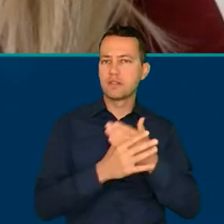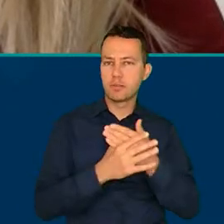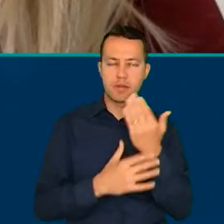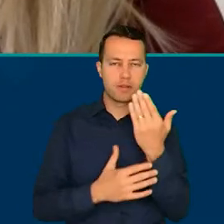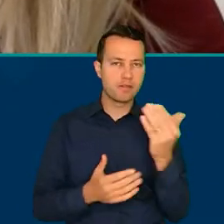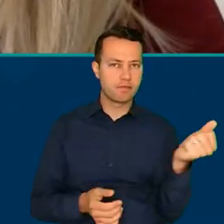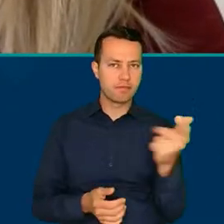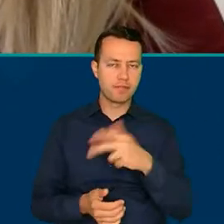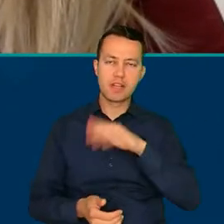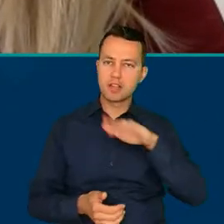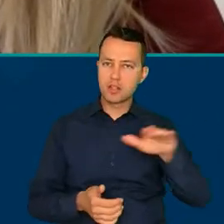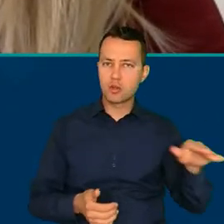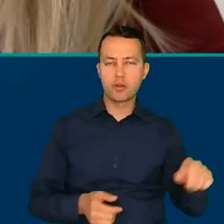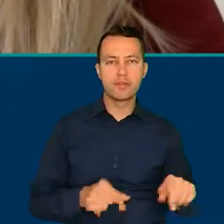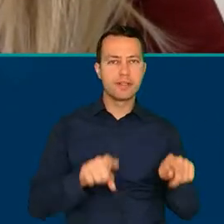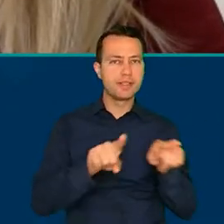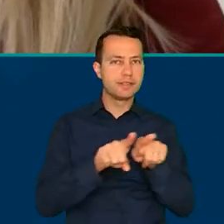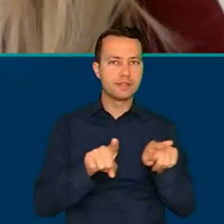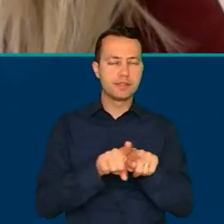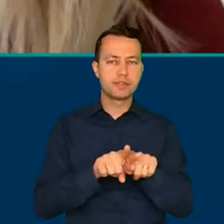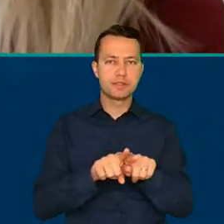OECD guidelines